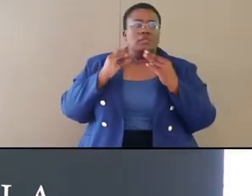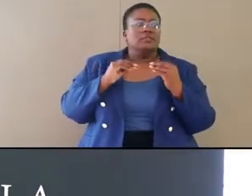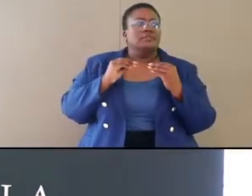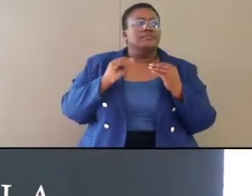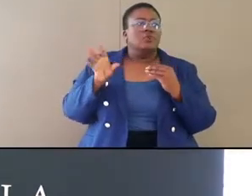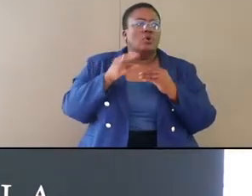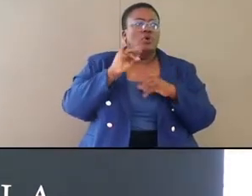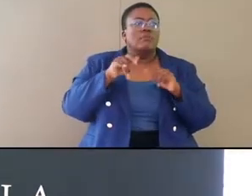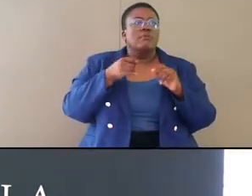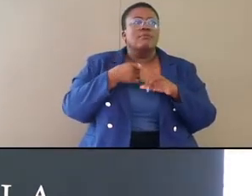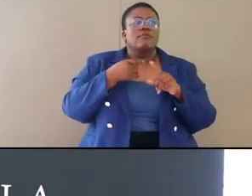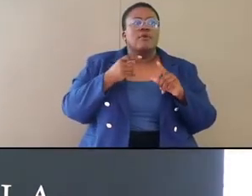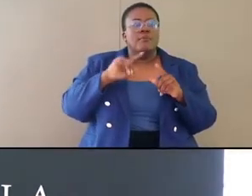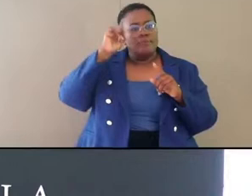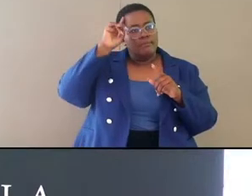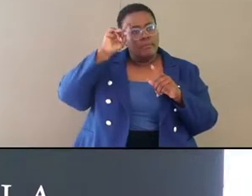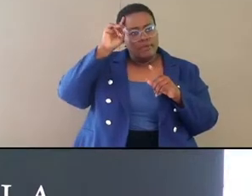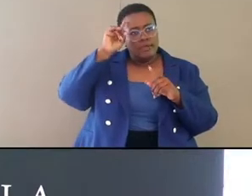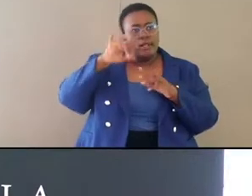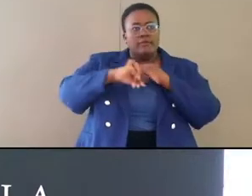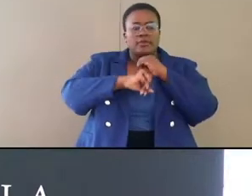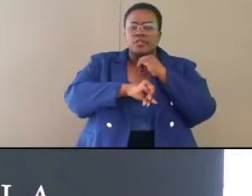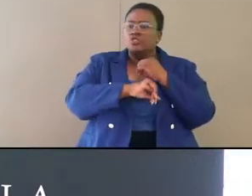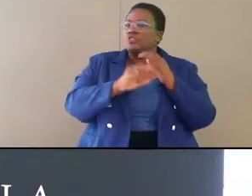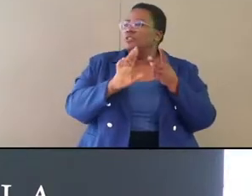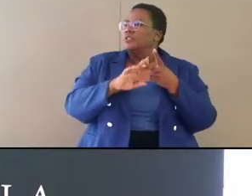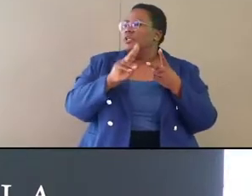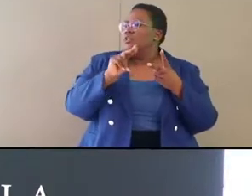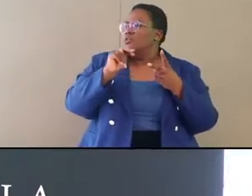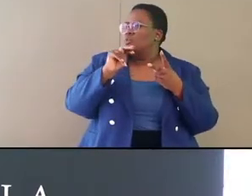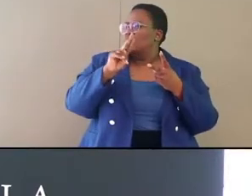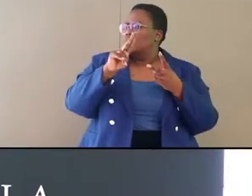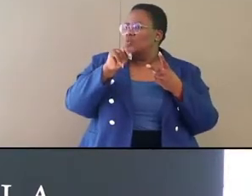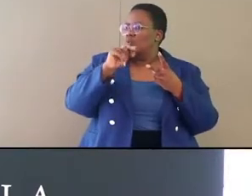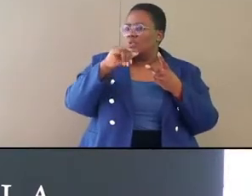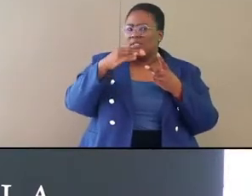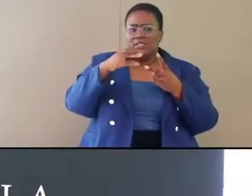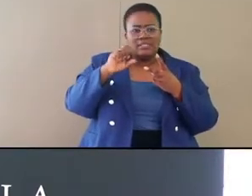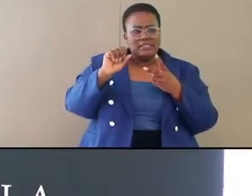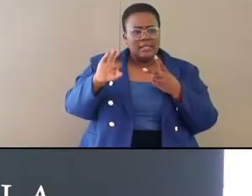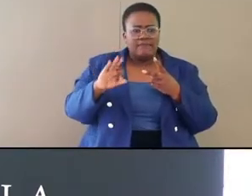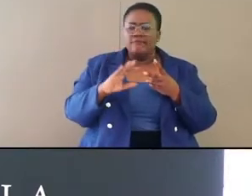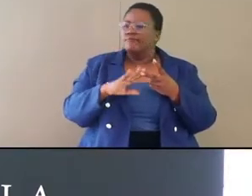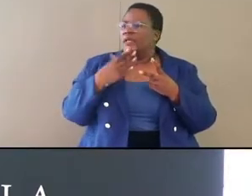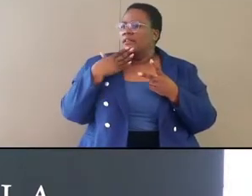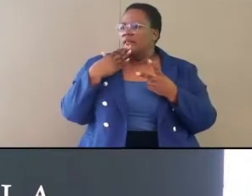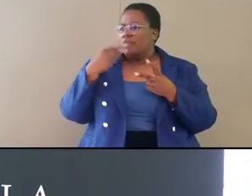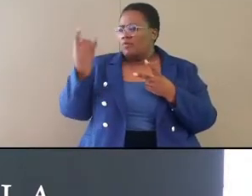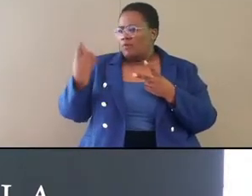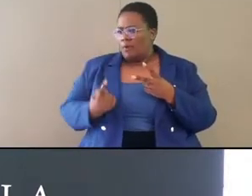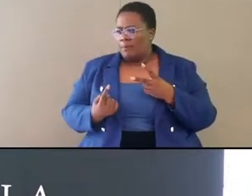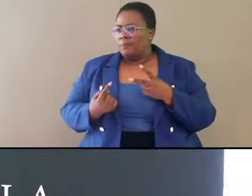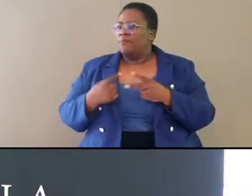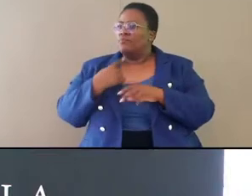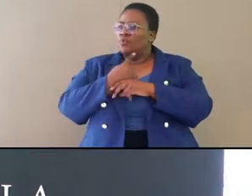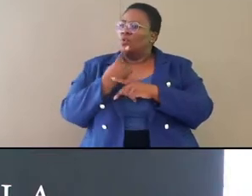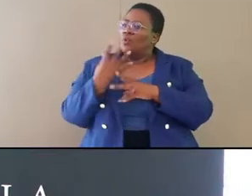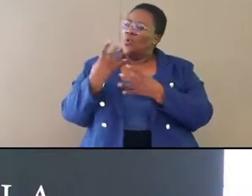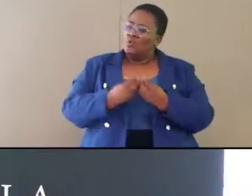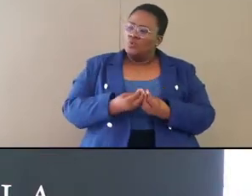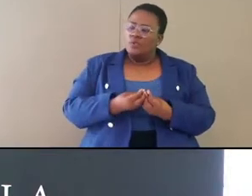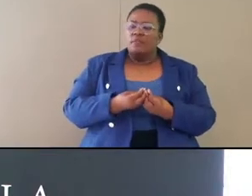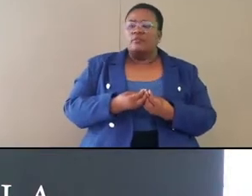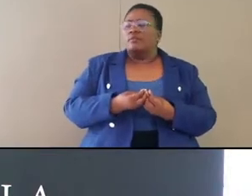Mandela Foundation, to UNICEF who is still going to be speaking and thank you very much my sister, you are always with us